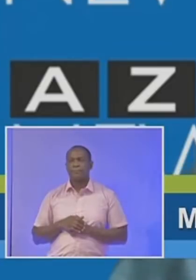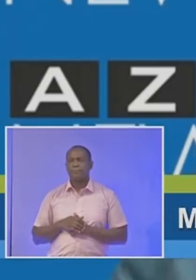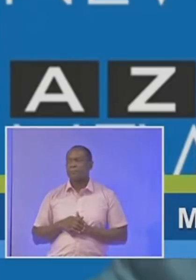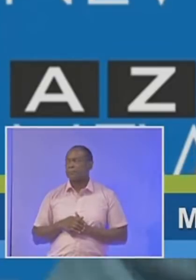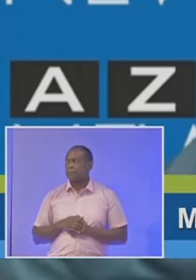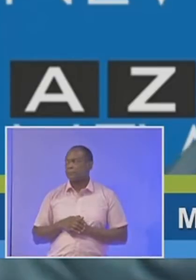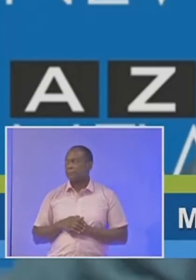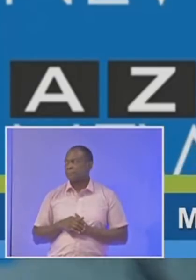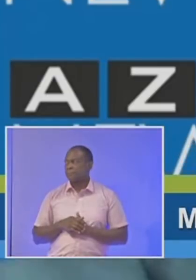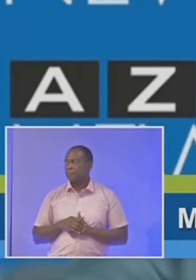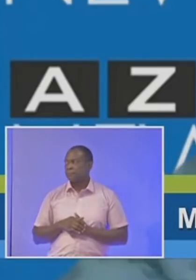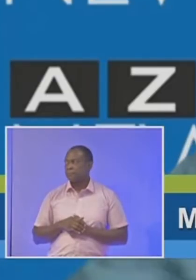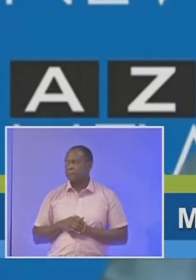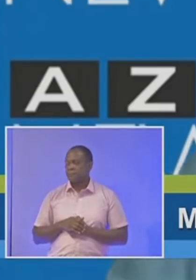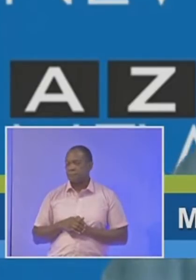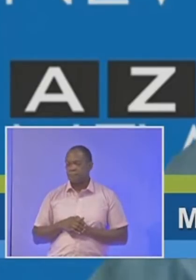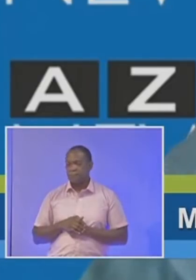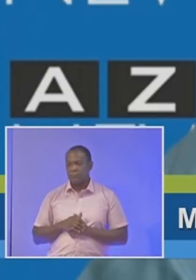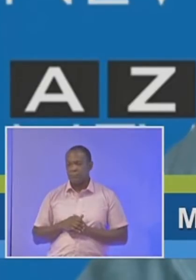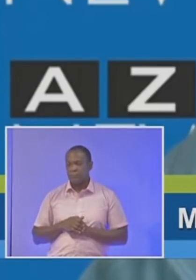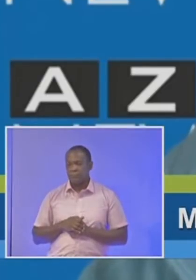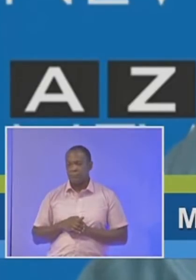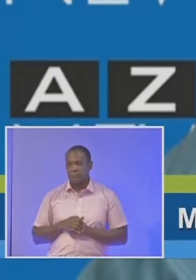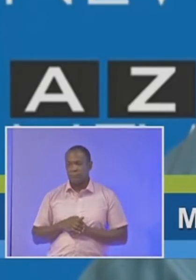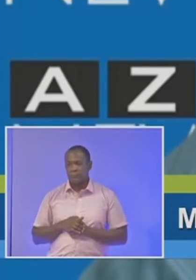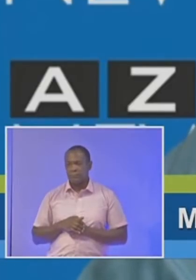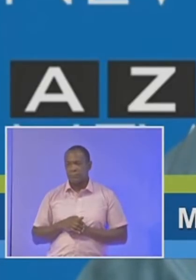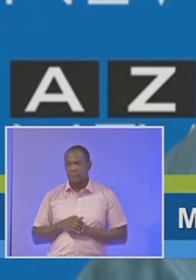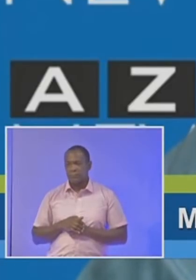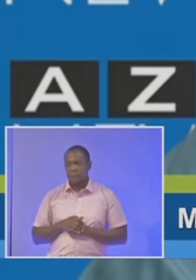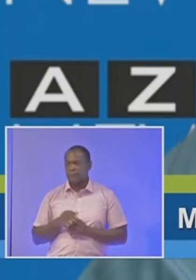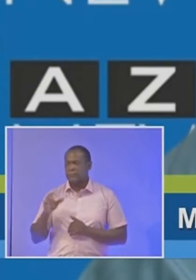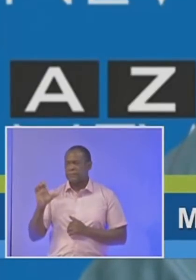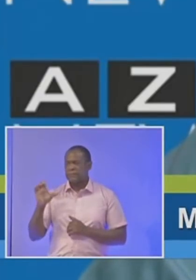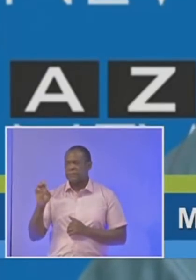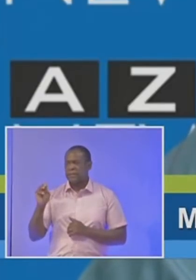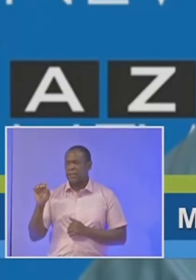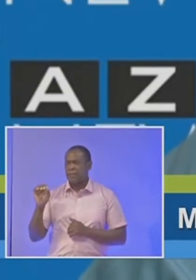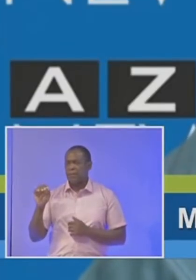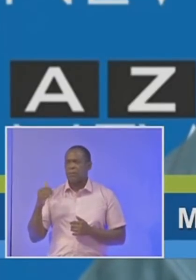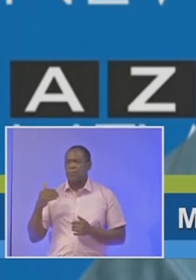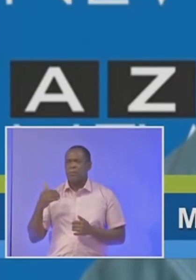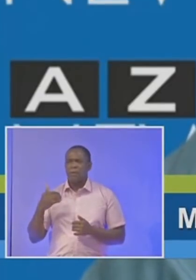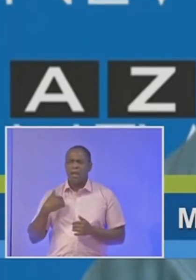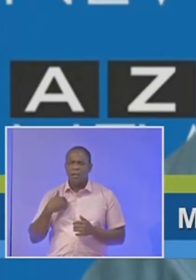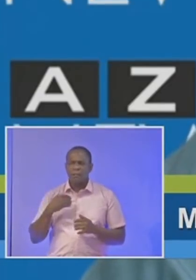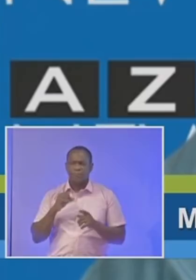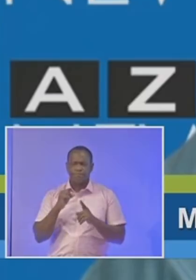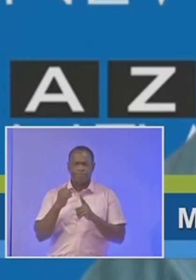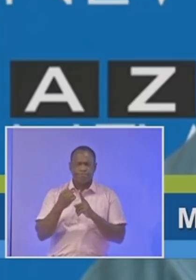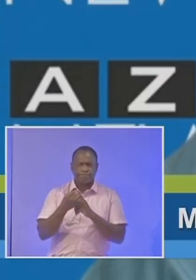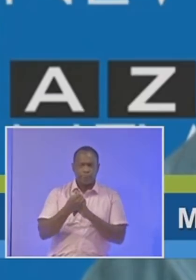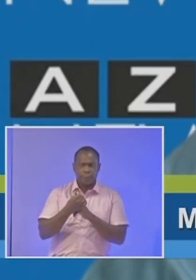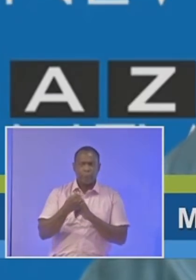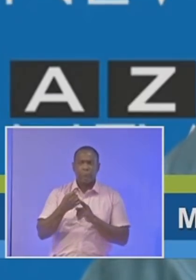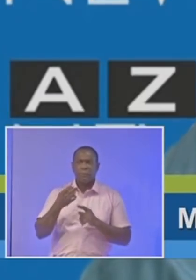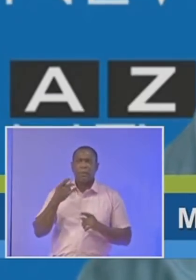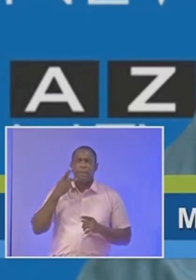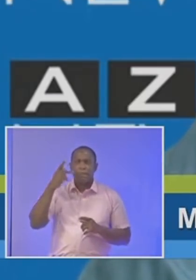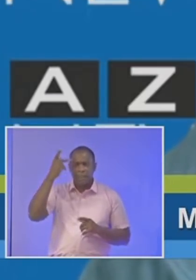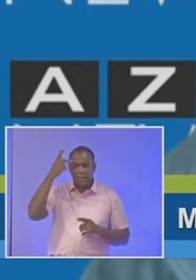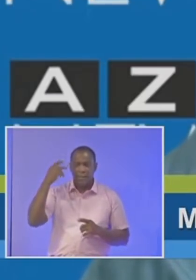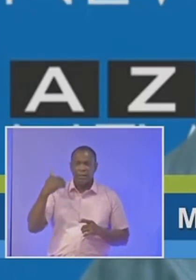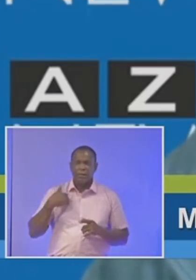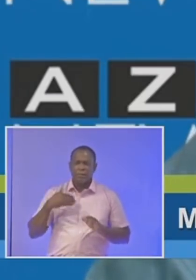CMO. CMO, we have a case of a parent who has a child that will turn 12 at the middle of the